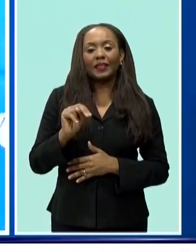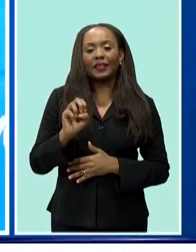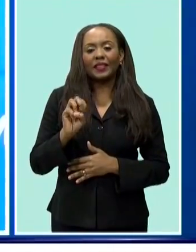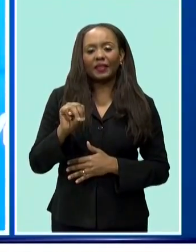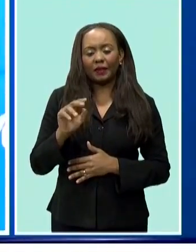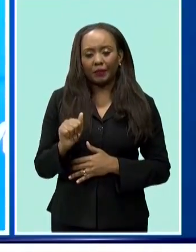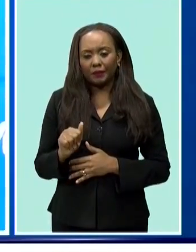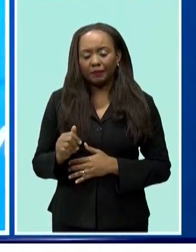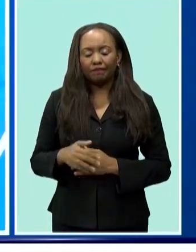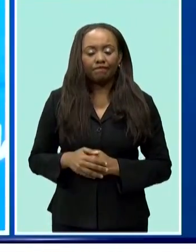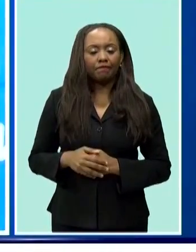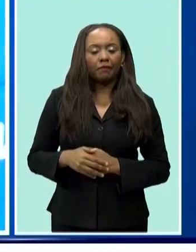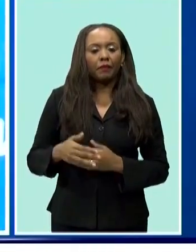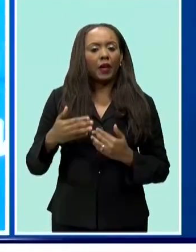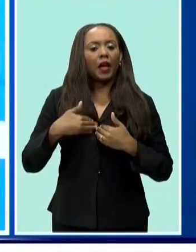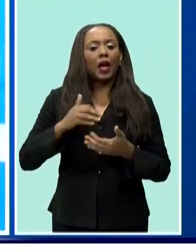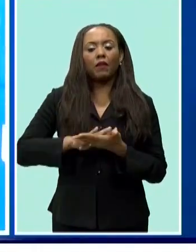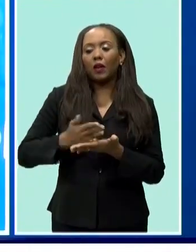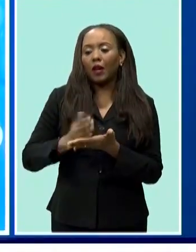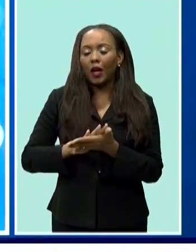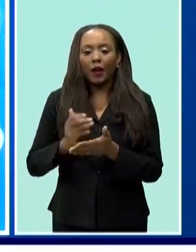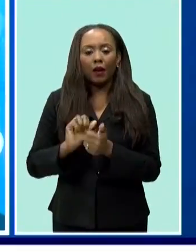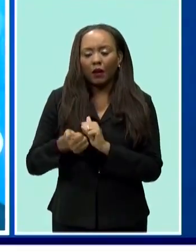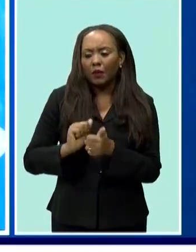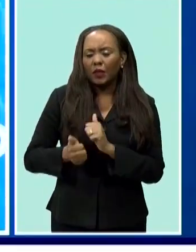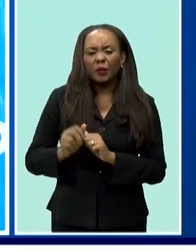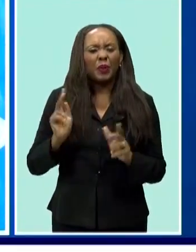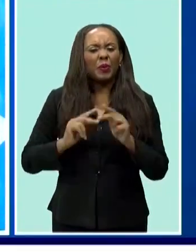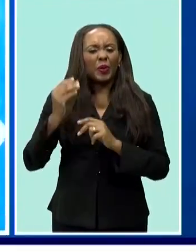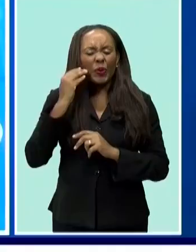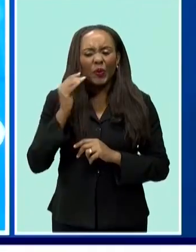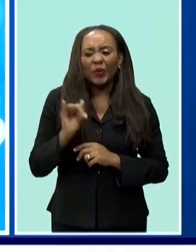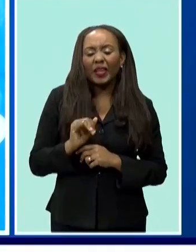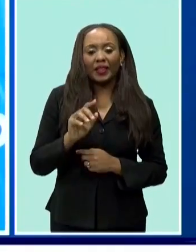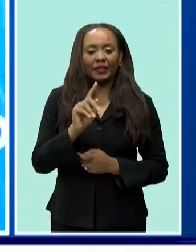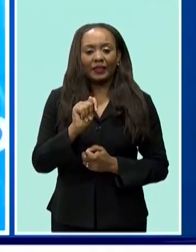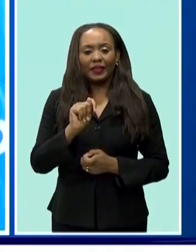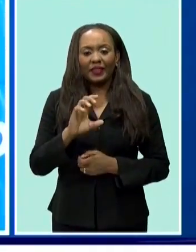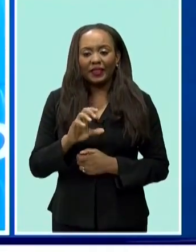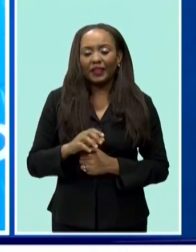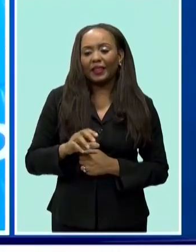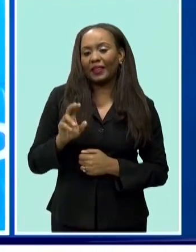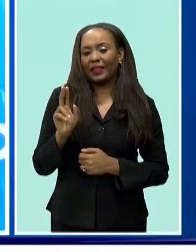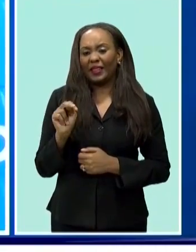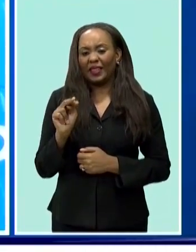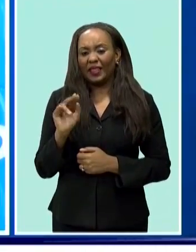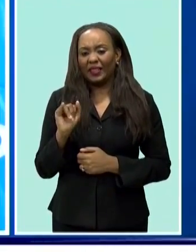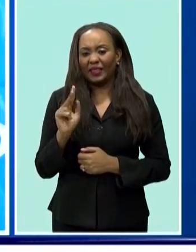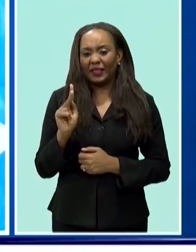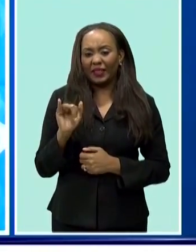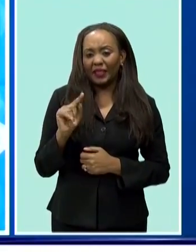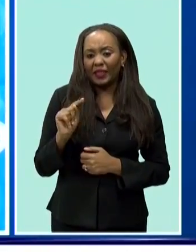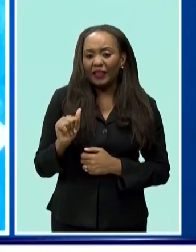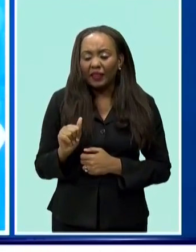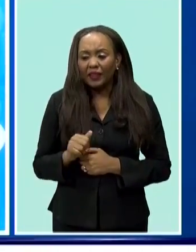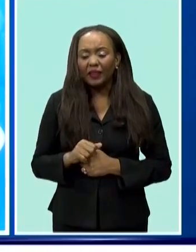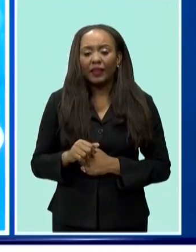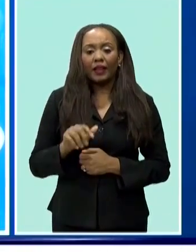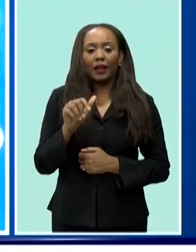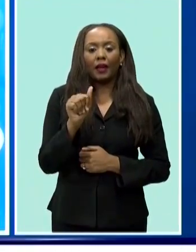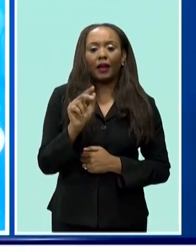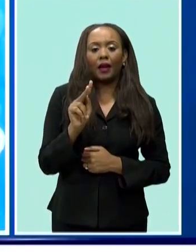have standard celebrity cook-off with a lot of names that you may know, such as TC, Nikita Nicole, Faith,